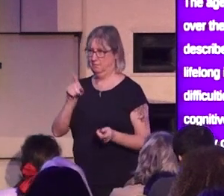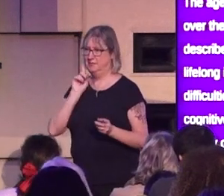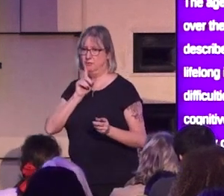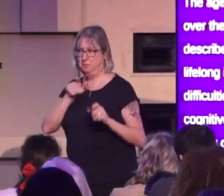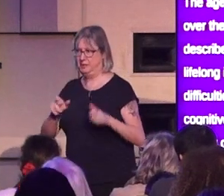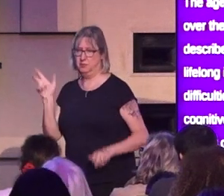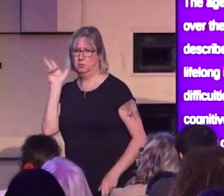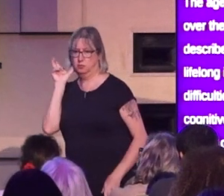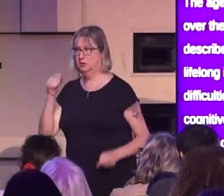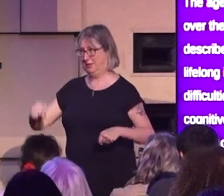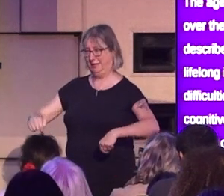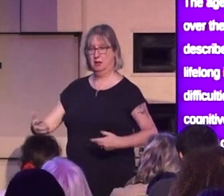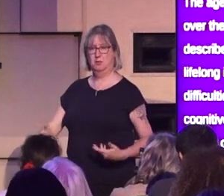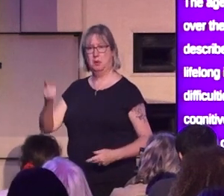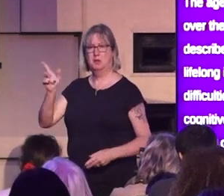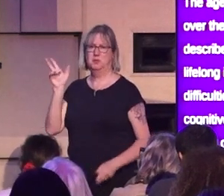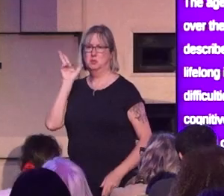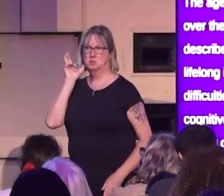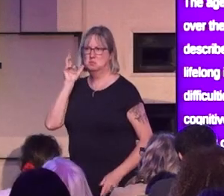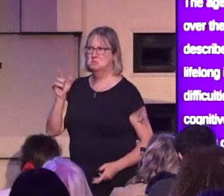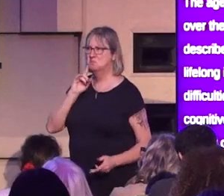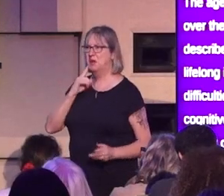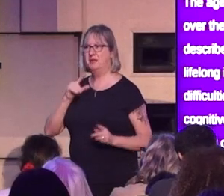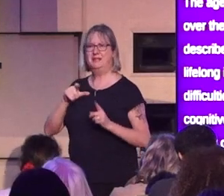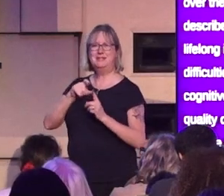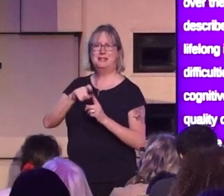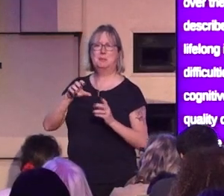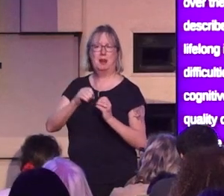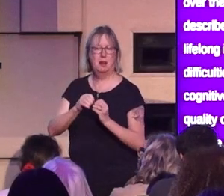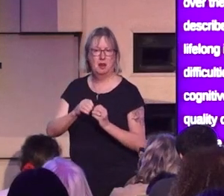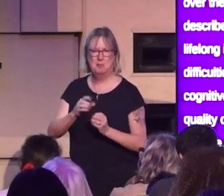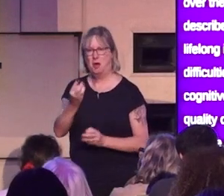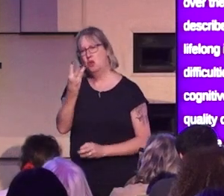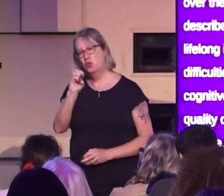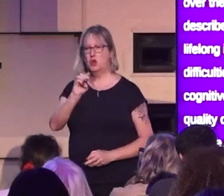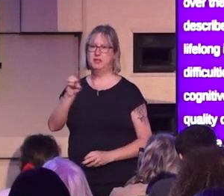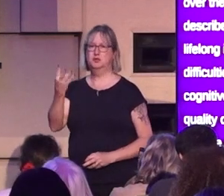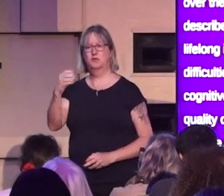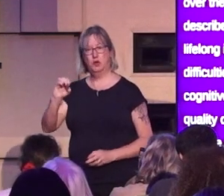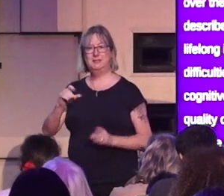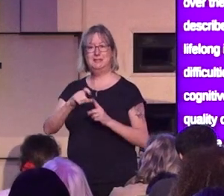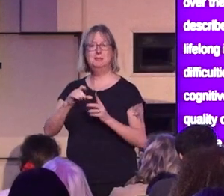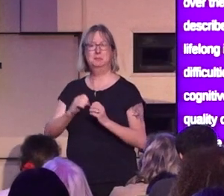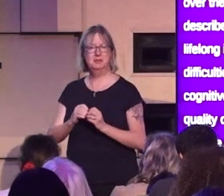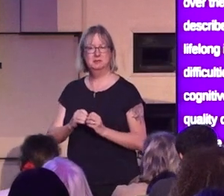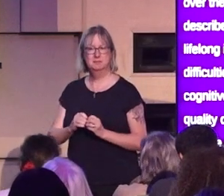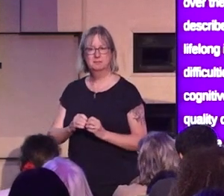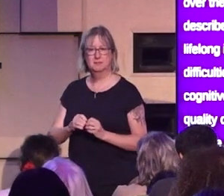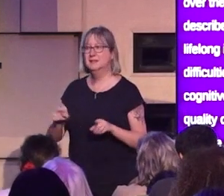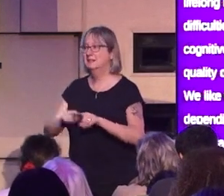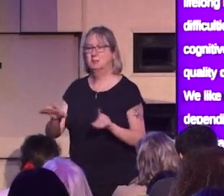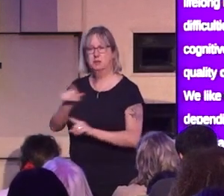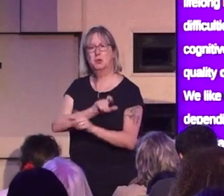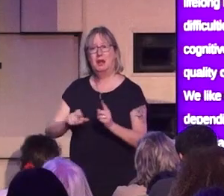So right now here, we would probably be looking at a sound levels of around 30 to 40 decibels, which is what a classroom would